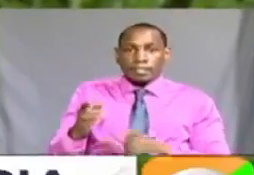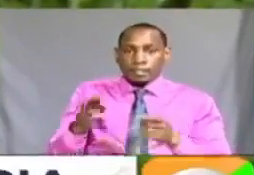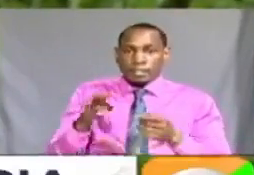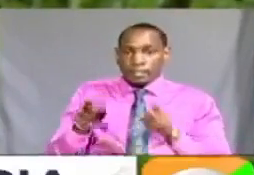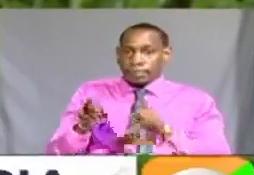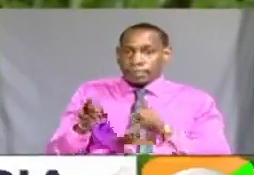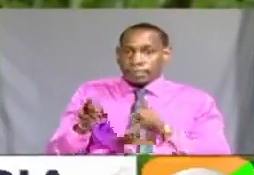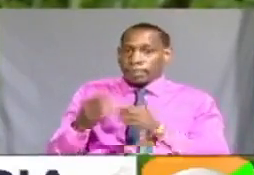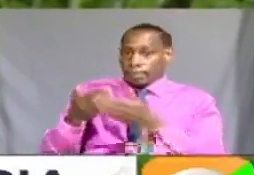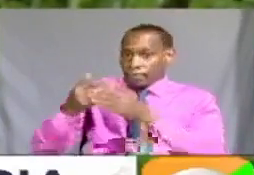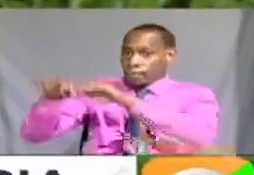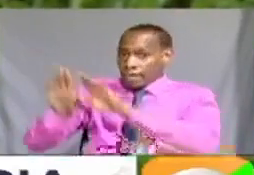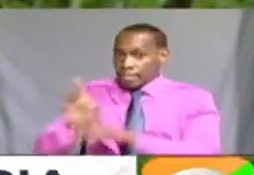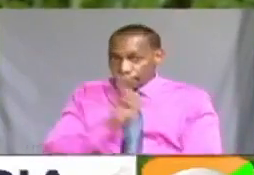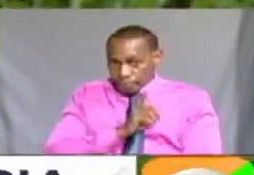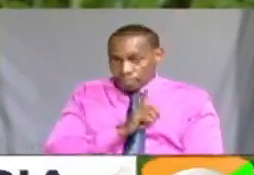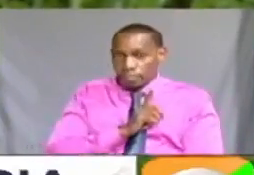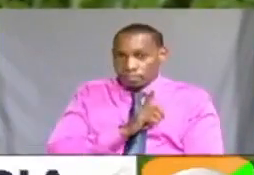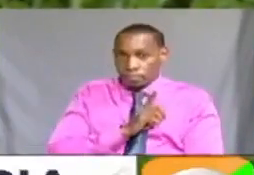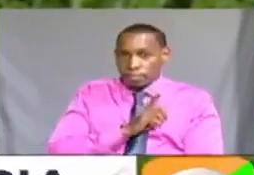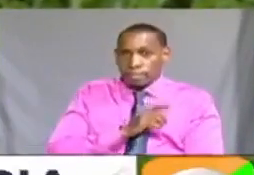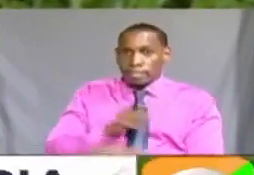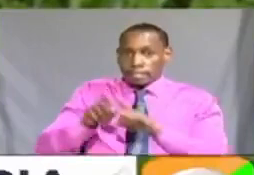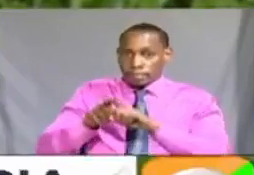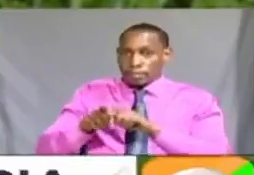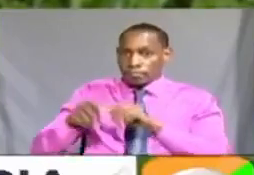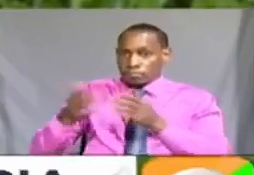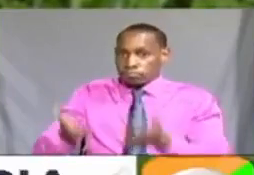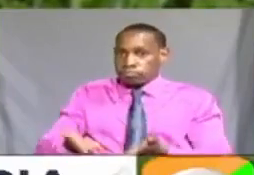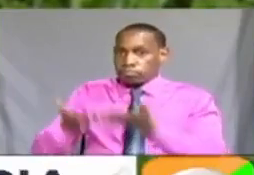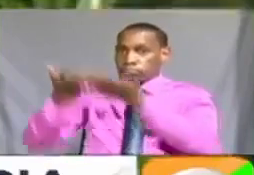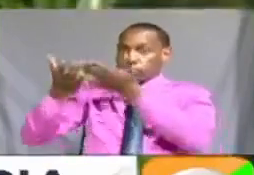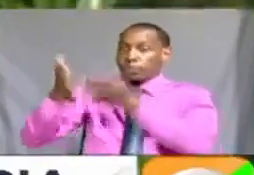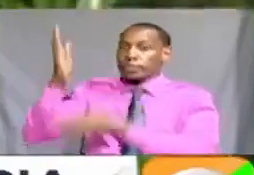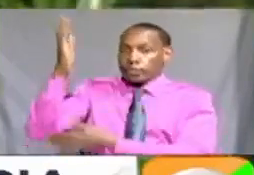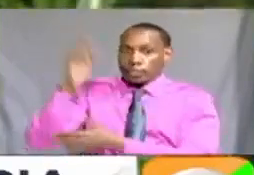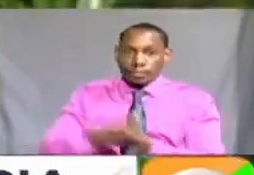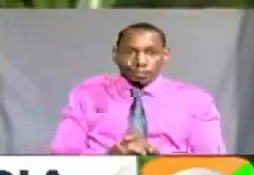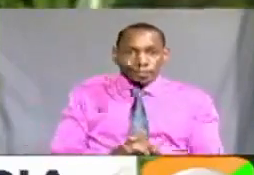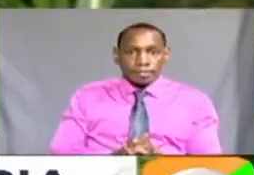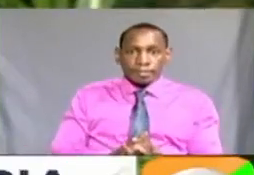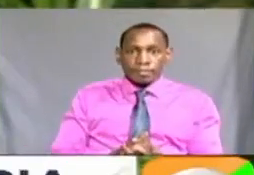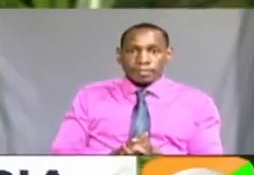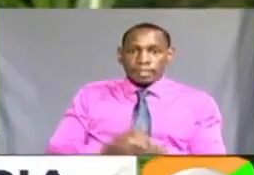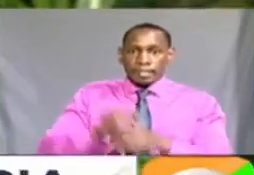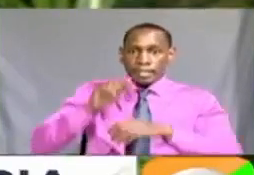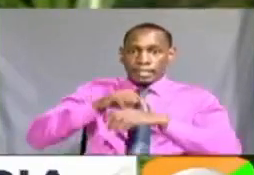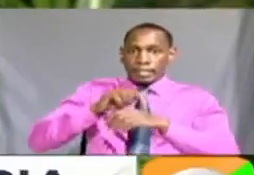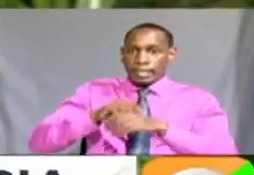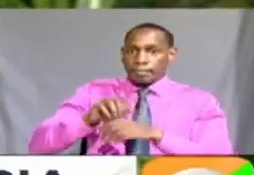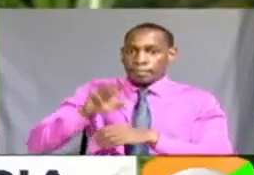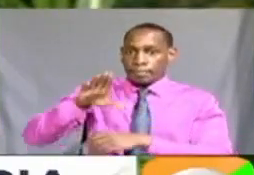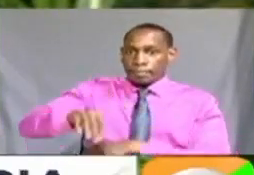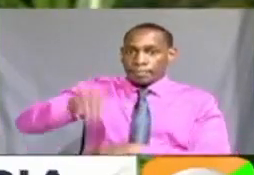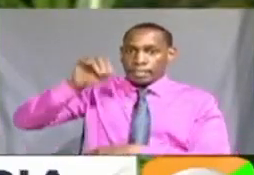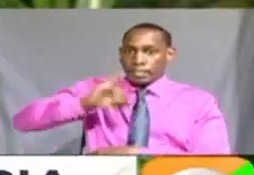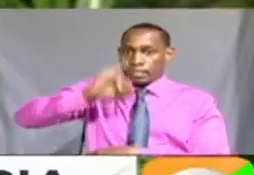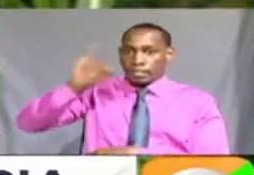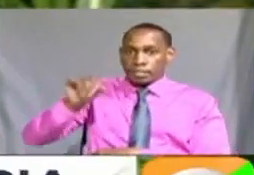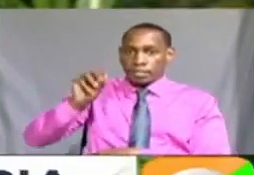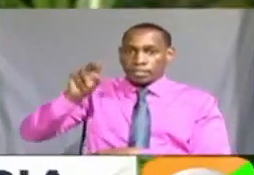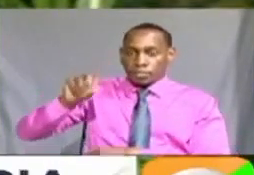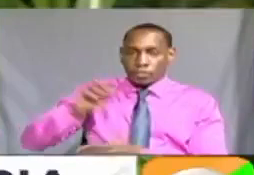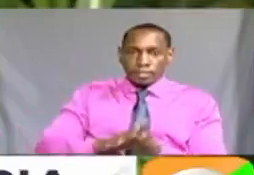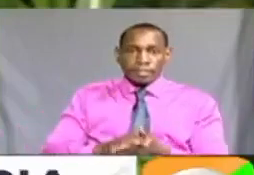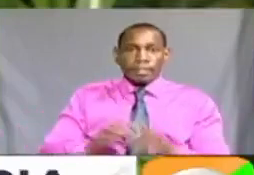him. You sent him to his maker. When you took away one of us, John Macharia.